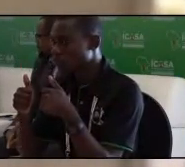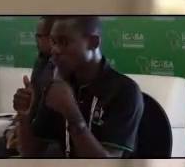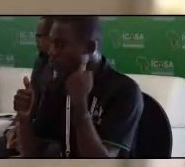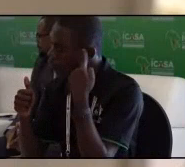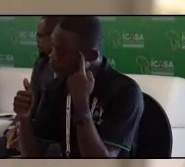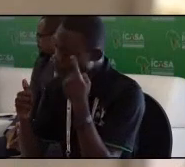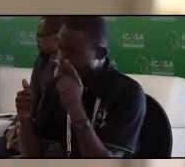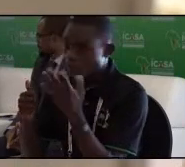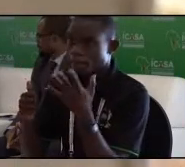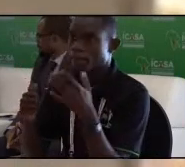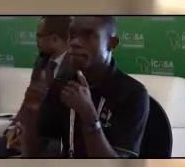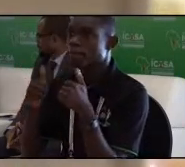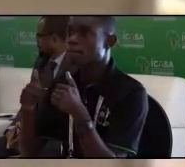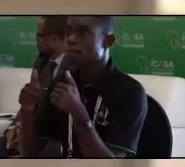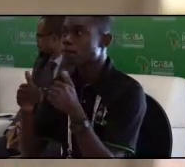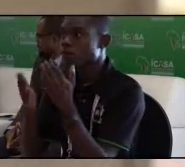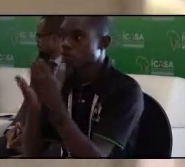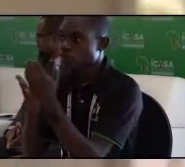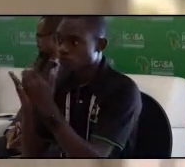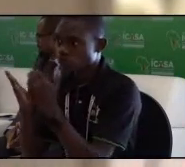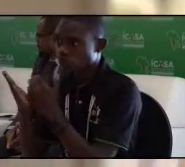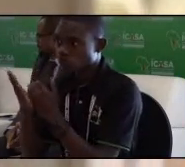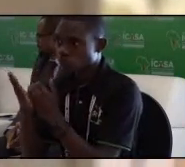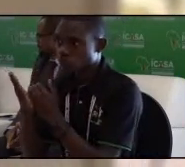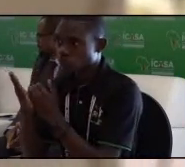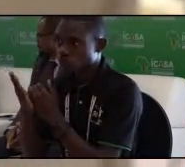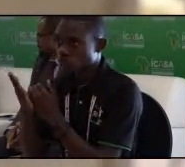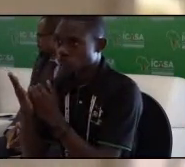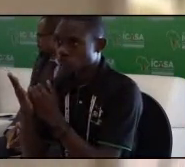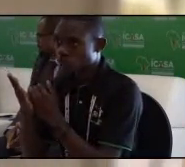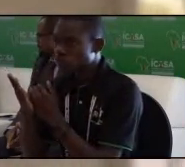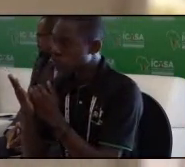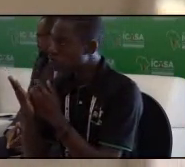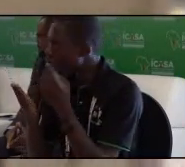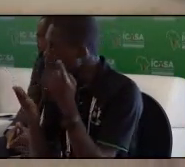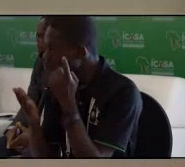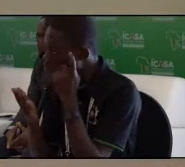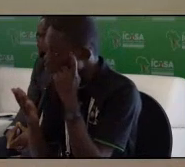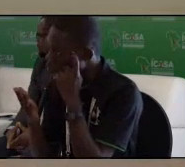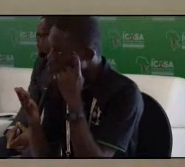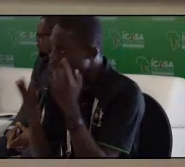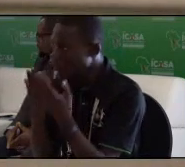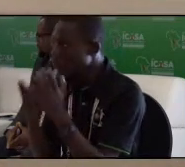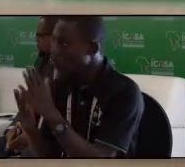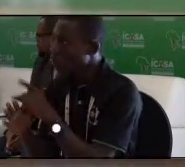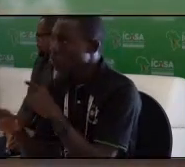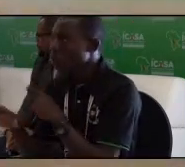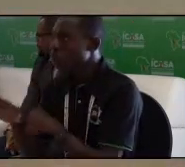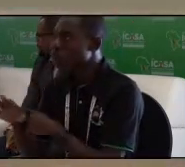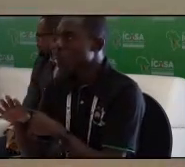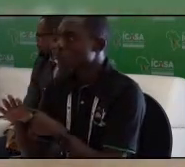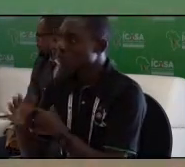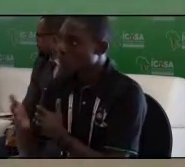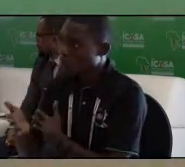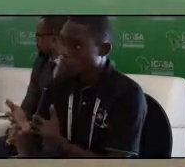as oral quick, yeah? So we made the guidelines open from the word go, because we knew at some point